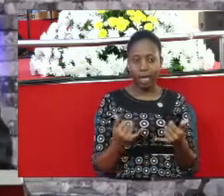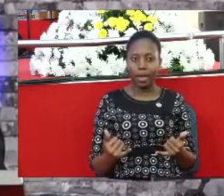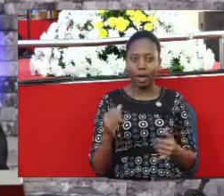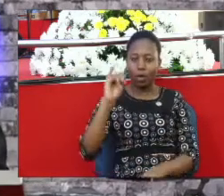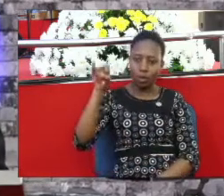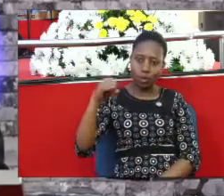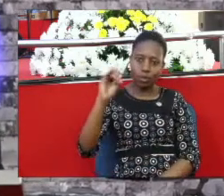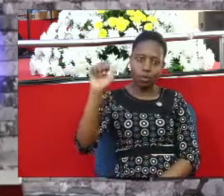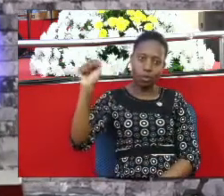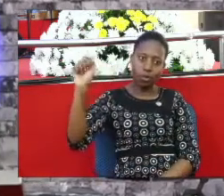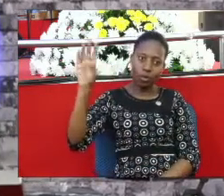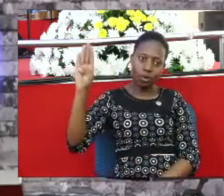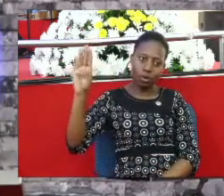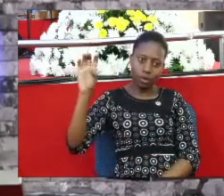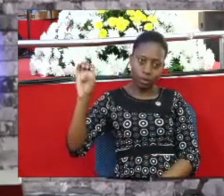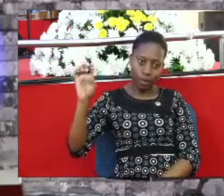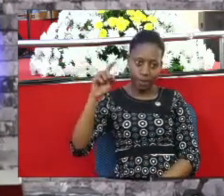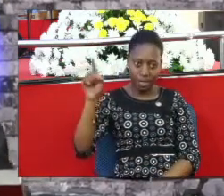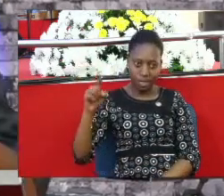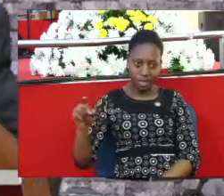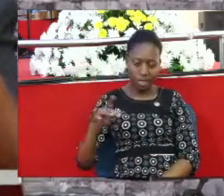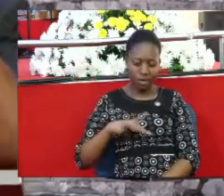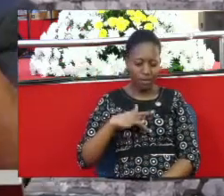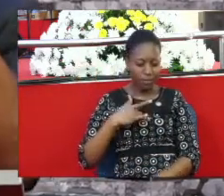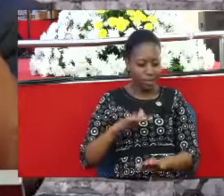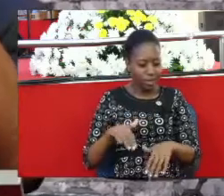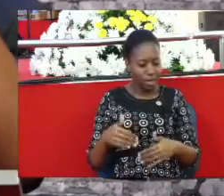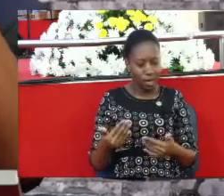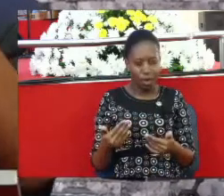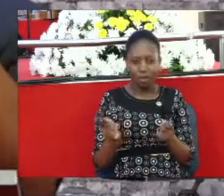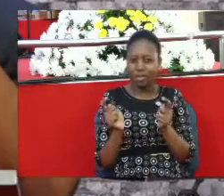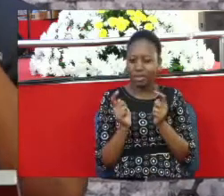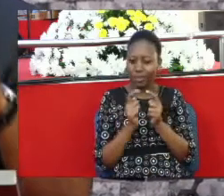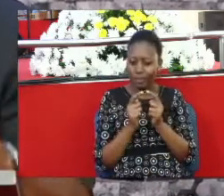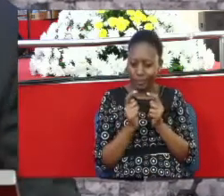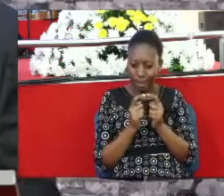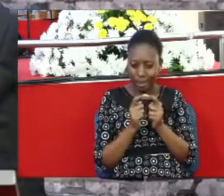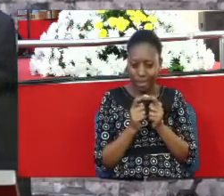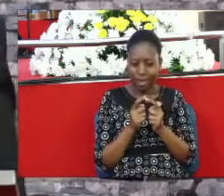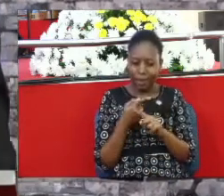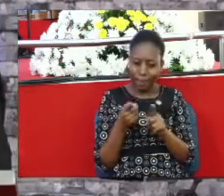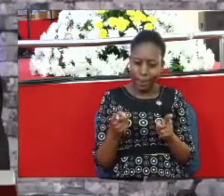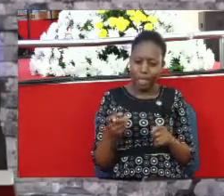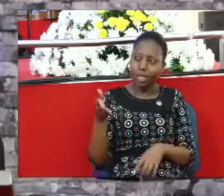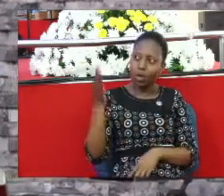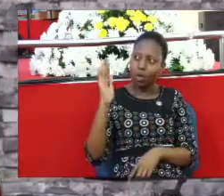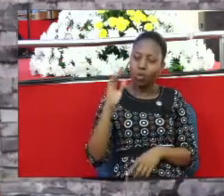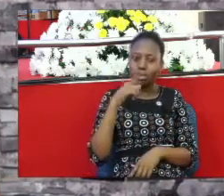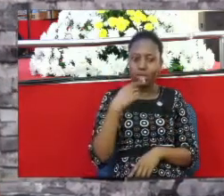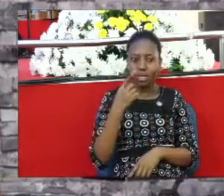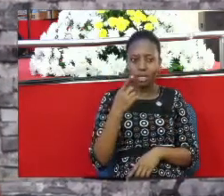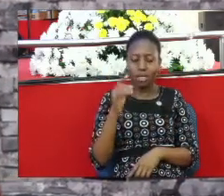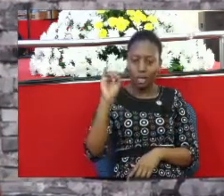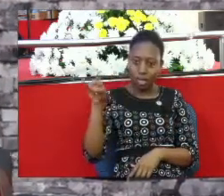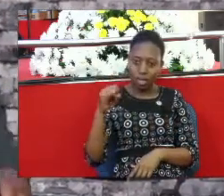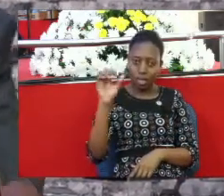in pain. But why I think he's called honorable is because he called. And